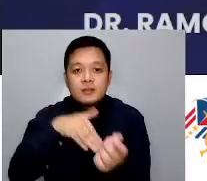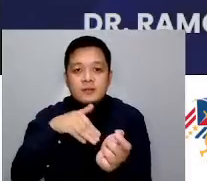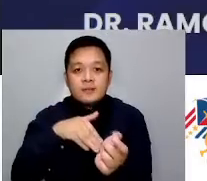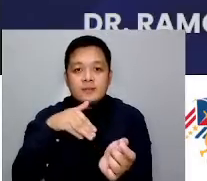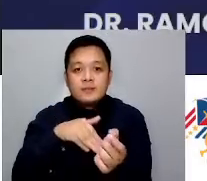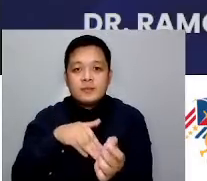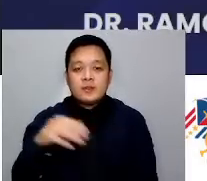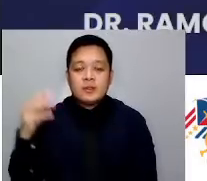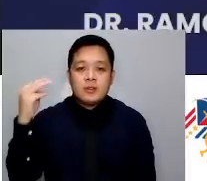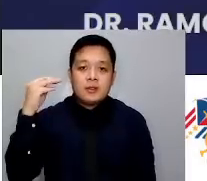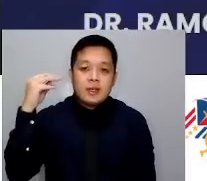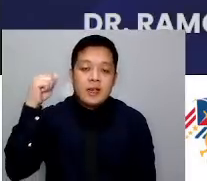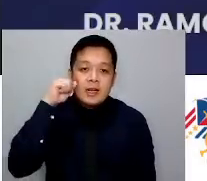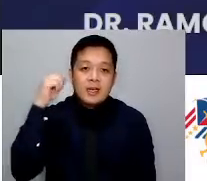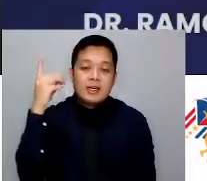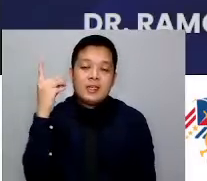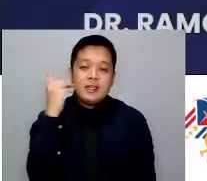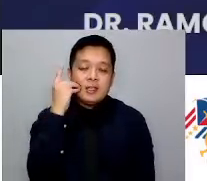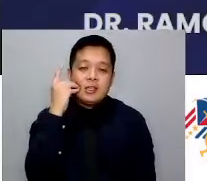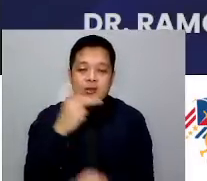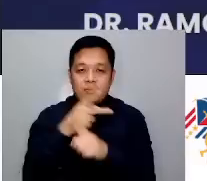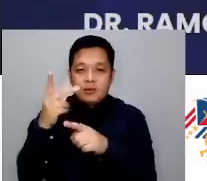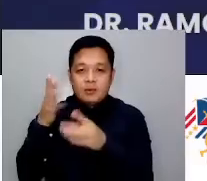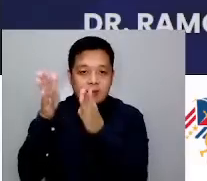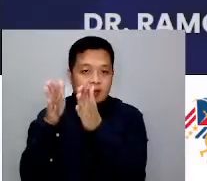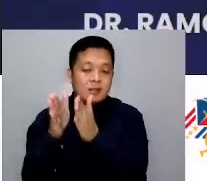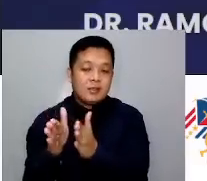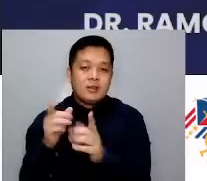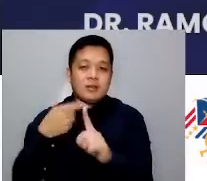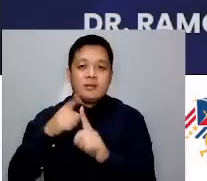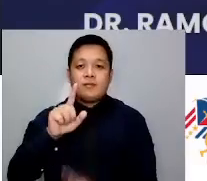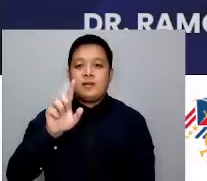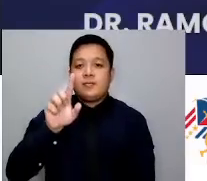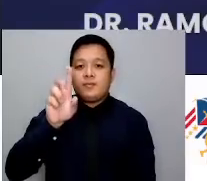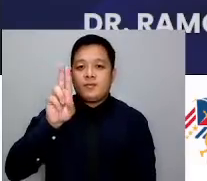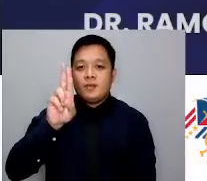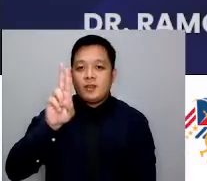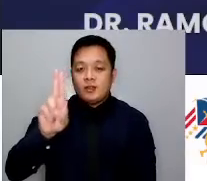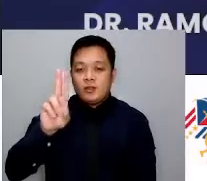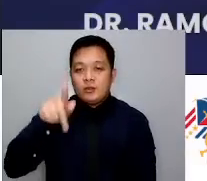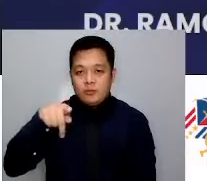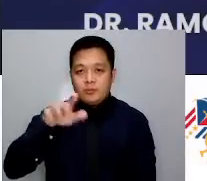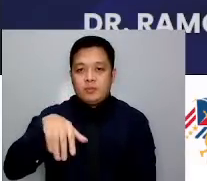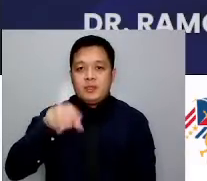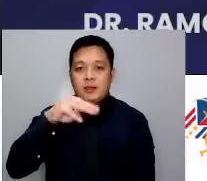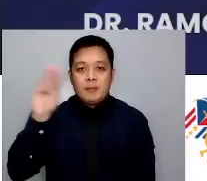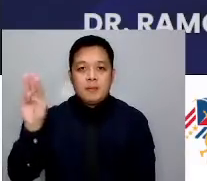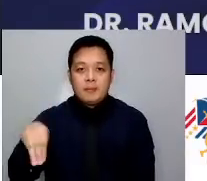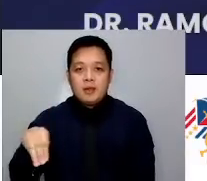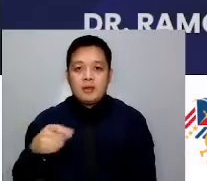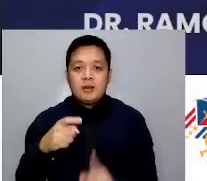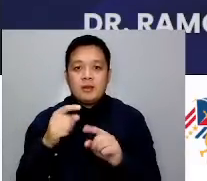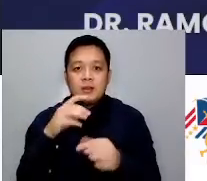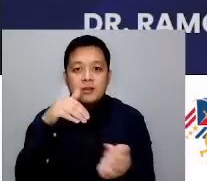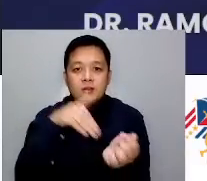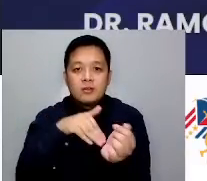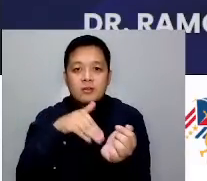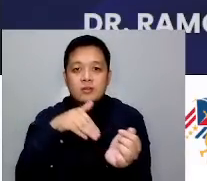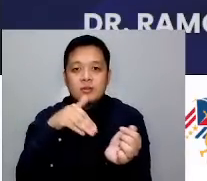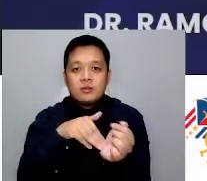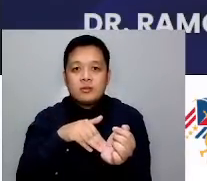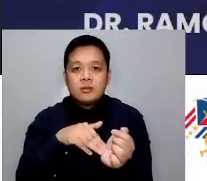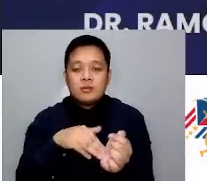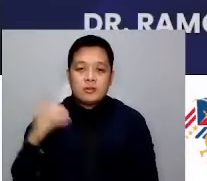Physical Science and Mathematics, University of the Philippines, Manila, and Dr. Cristina Binag, Professor at the Department of